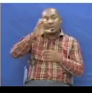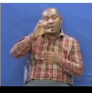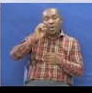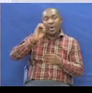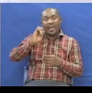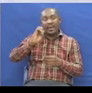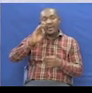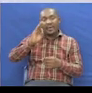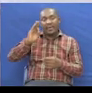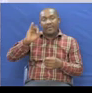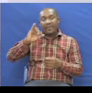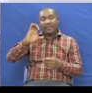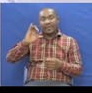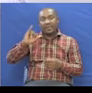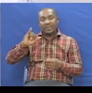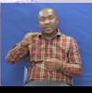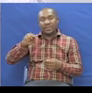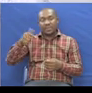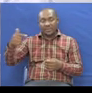questions. Here are the 3 questions.